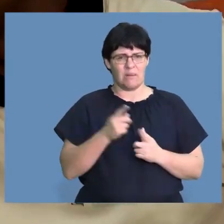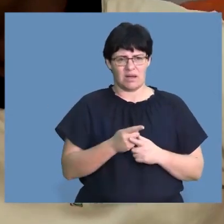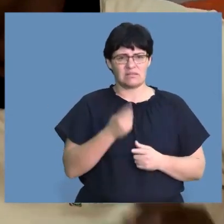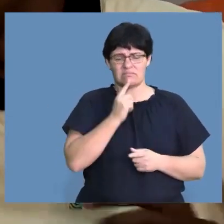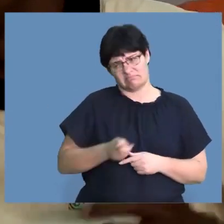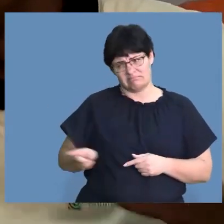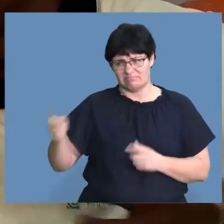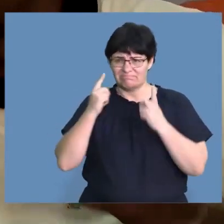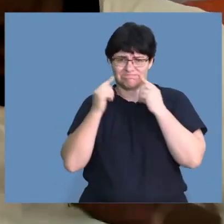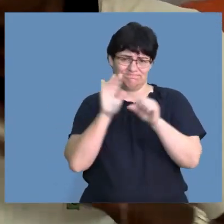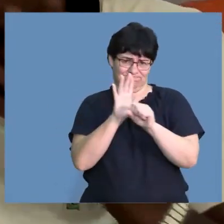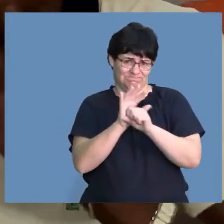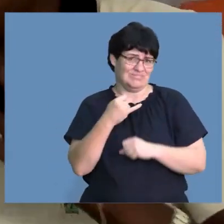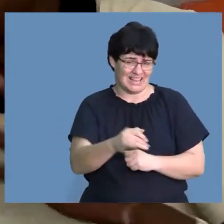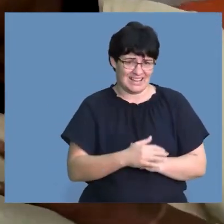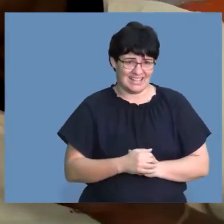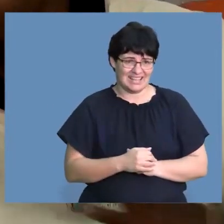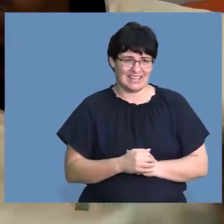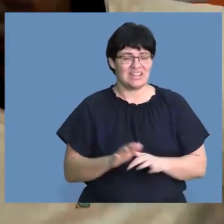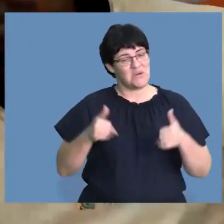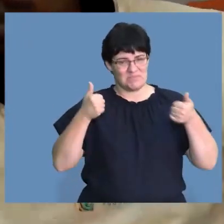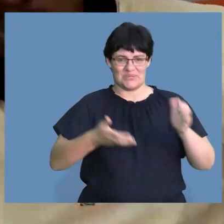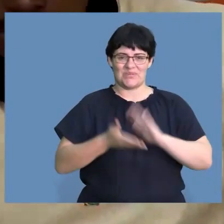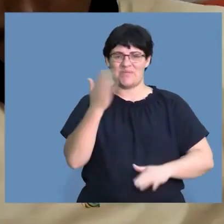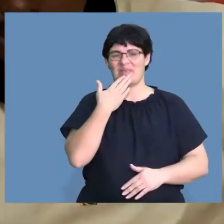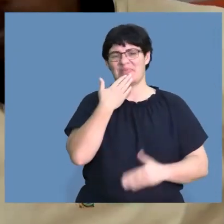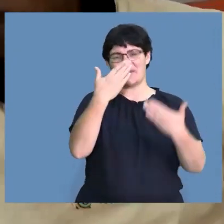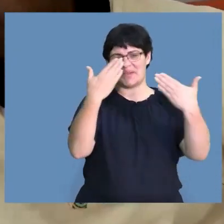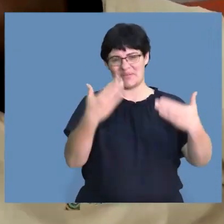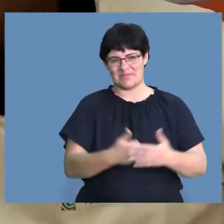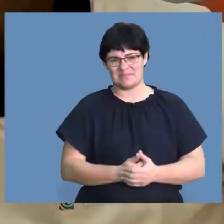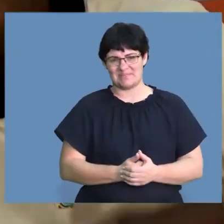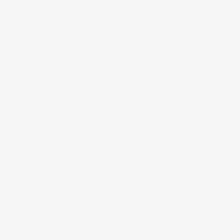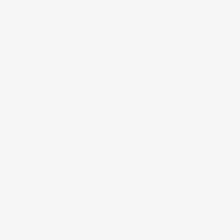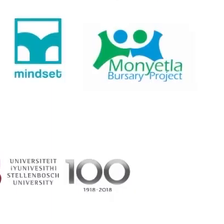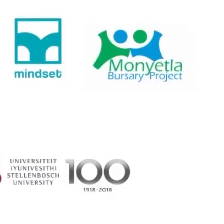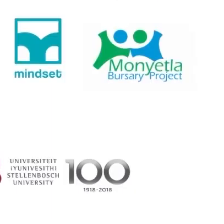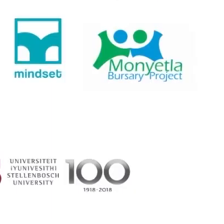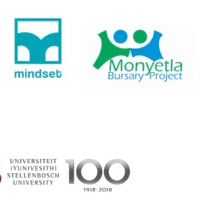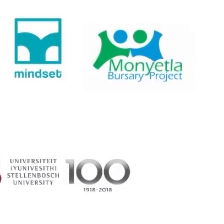because Paul needs to get off set. So, okay, we're good to go. Thanks, guys.